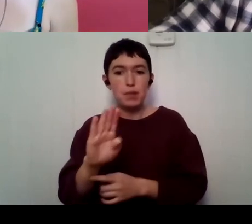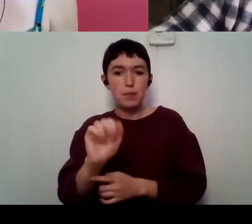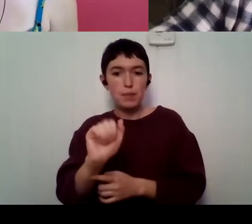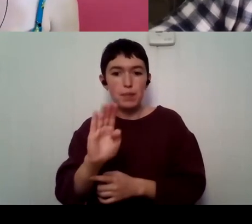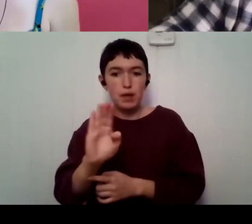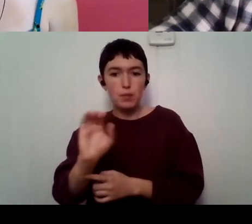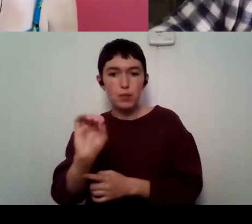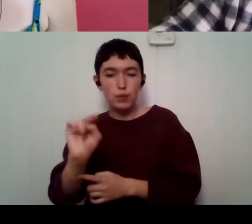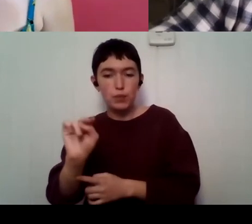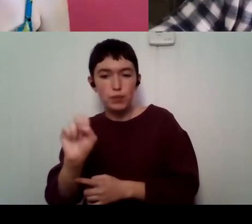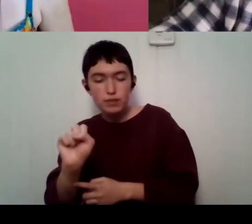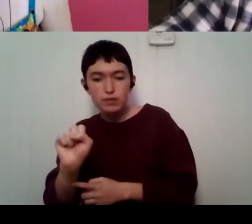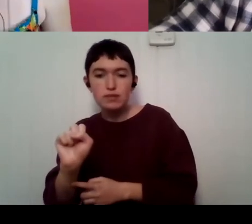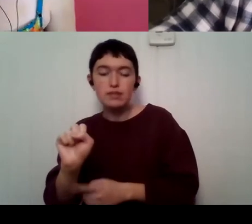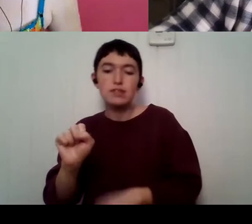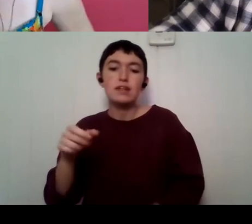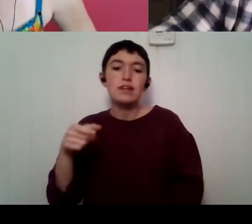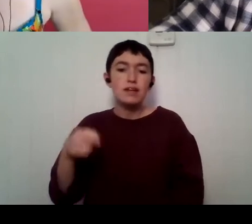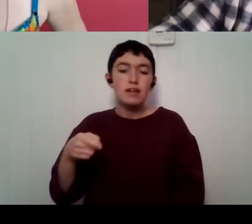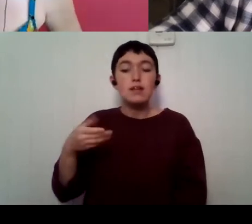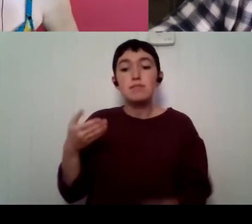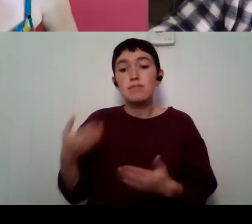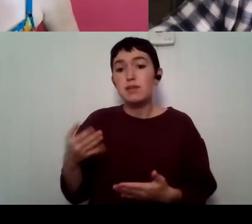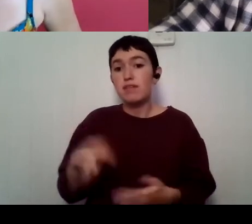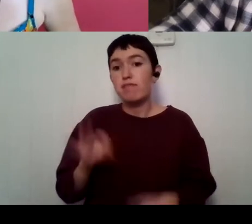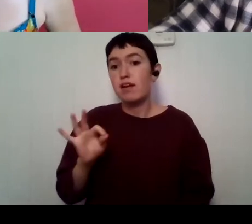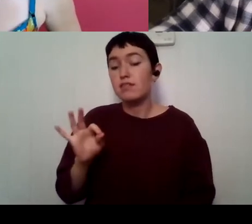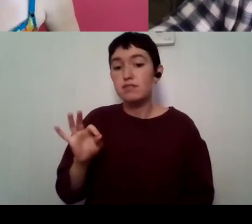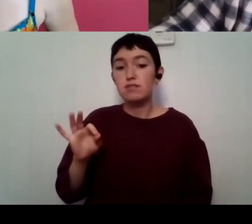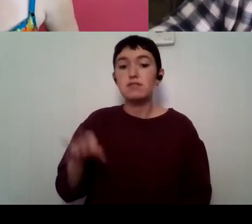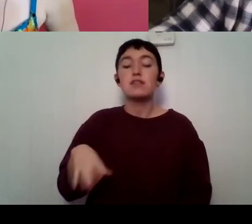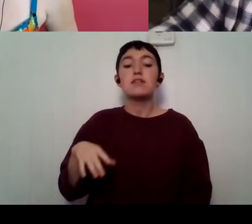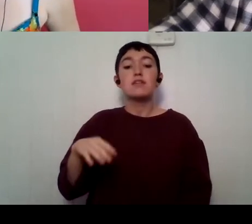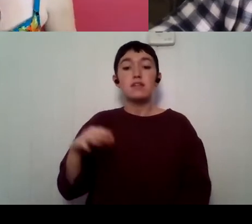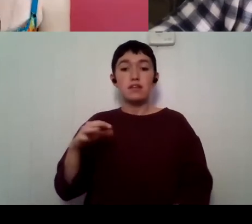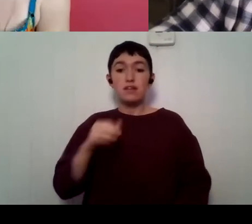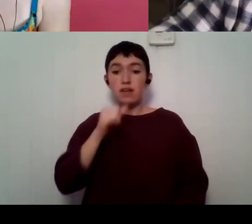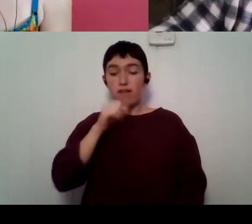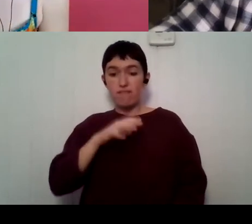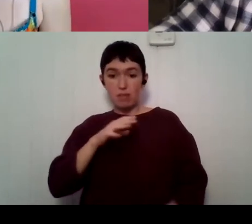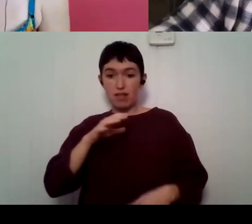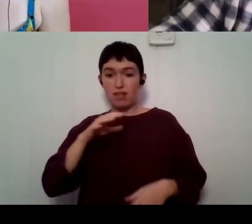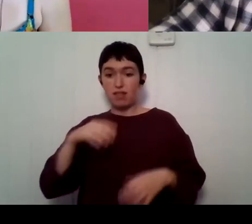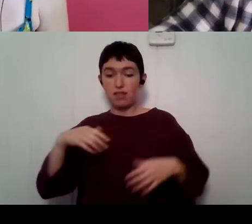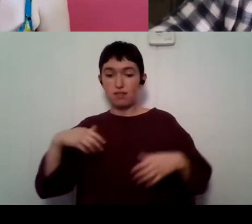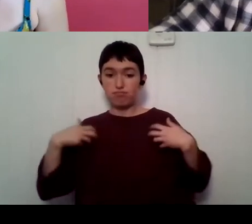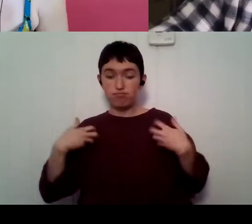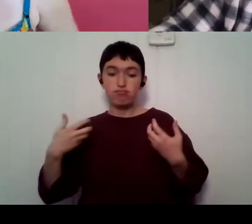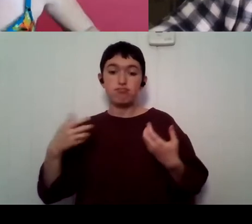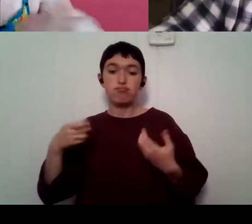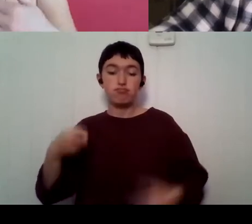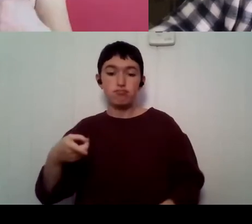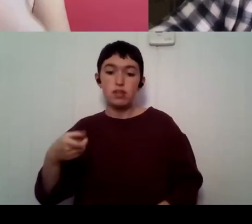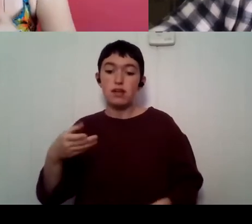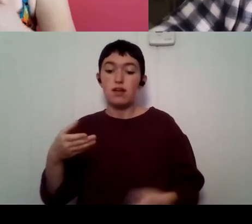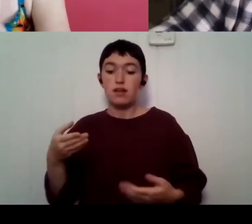of a female that is higher up, you might have children younger, and also have more frequent interbirth intervals,